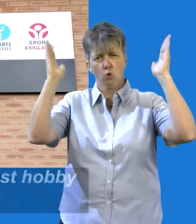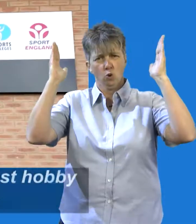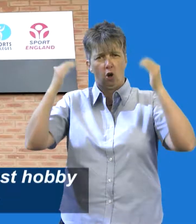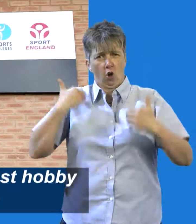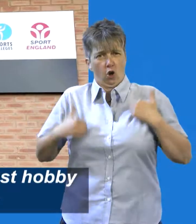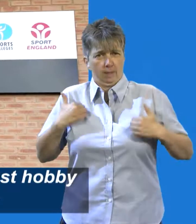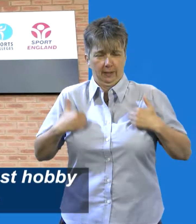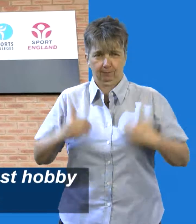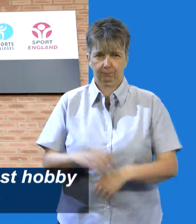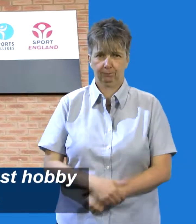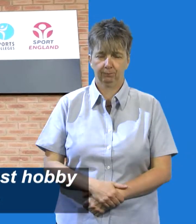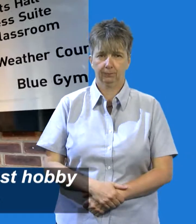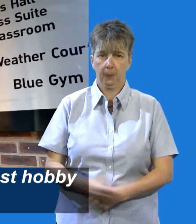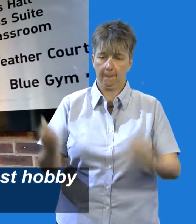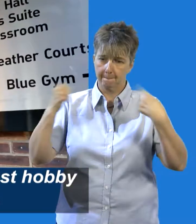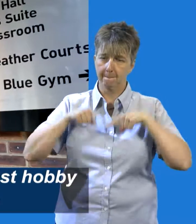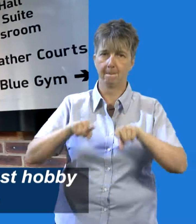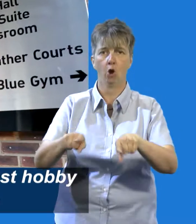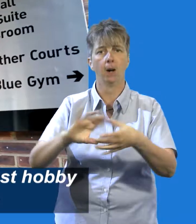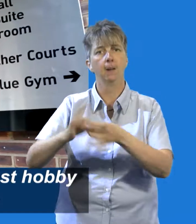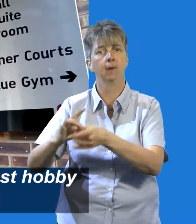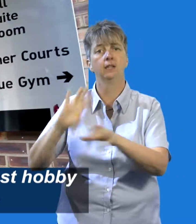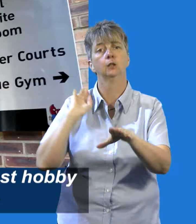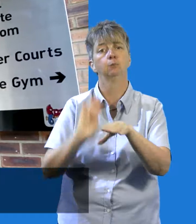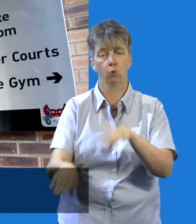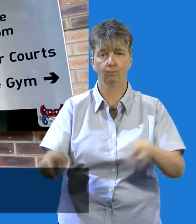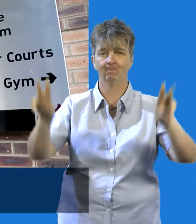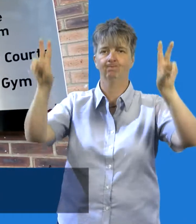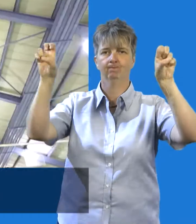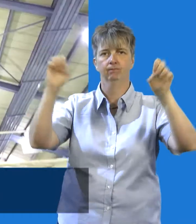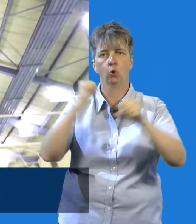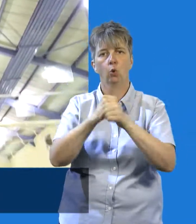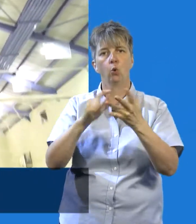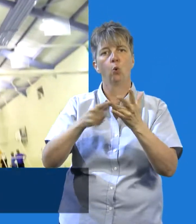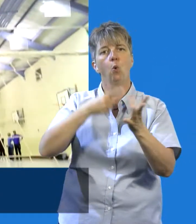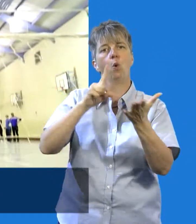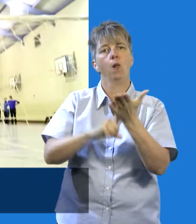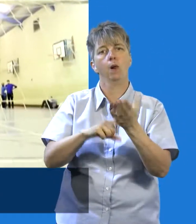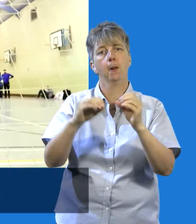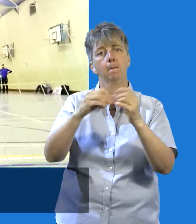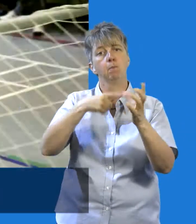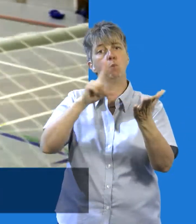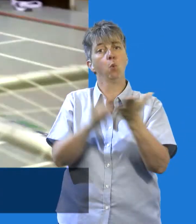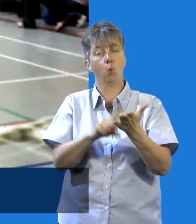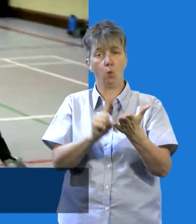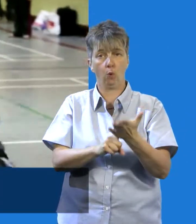My biggest interest and biggest hobby is the Paralympic sport goalball.